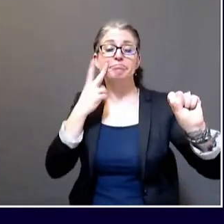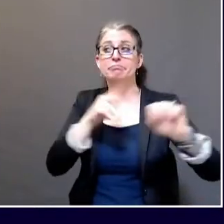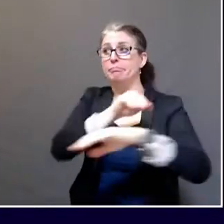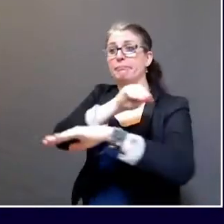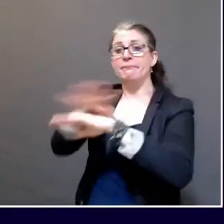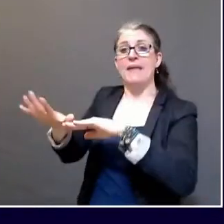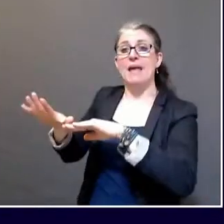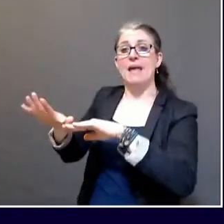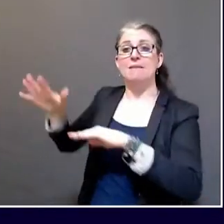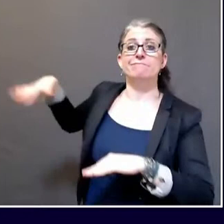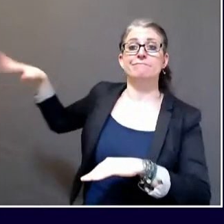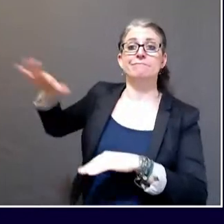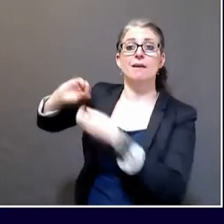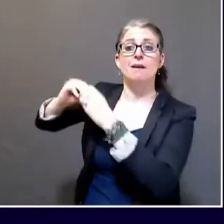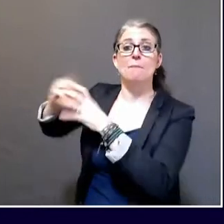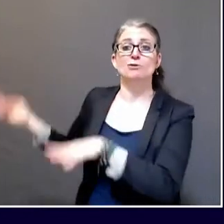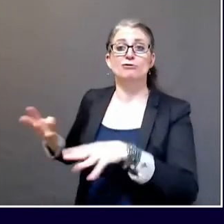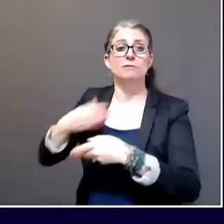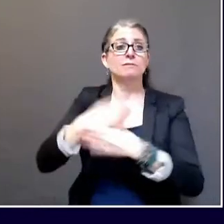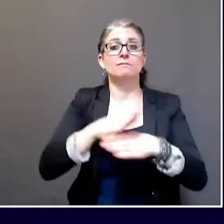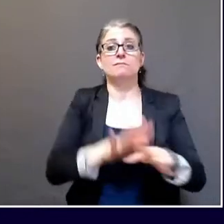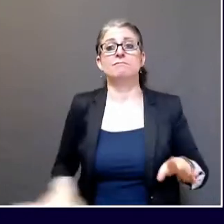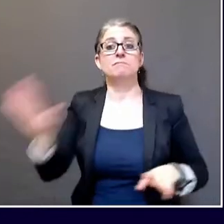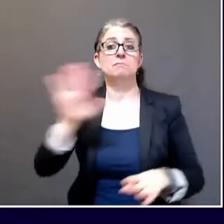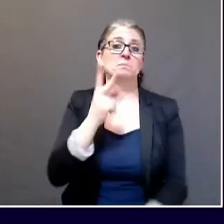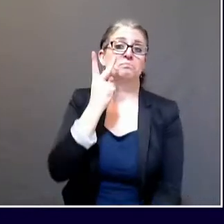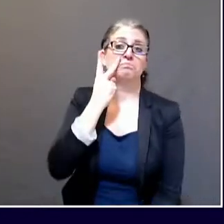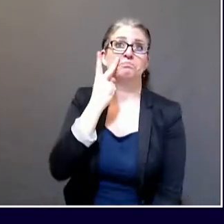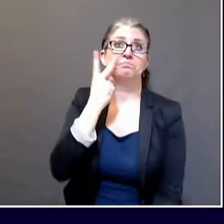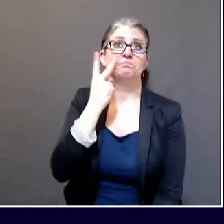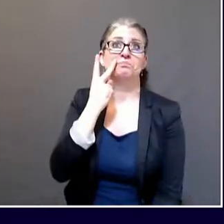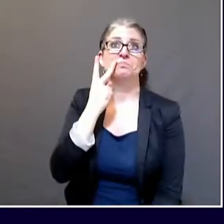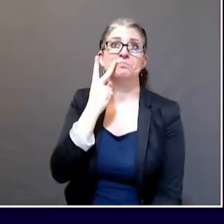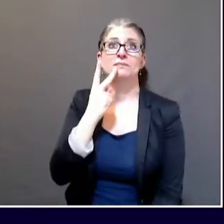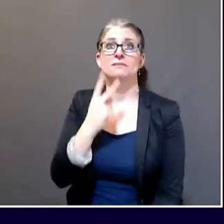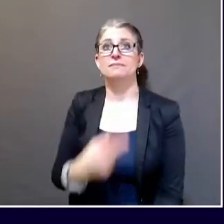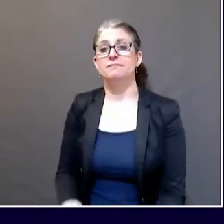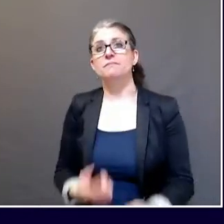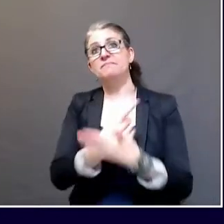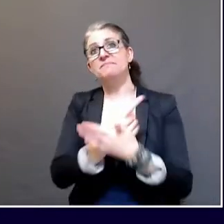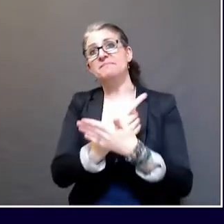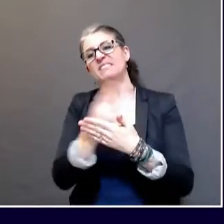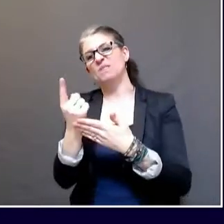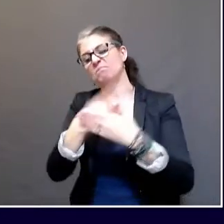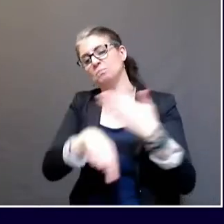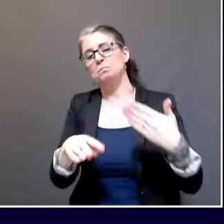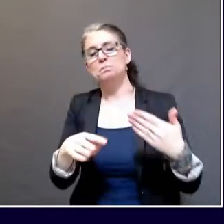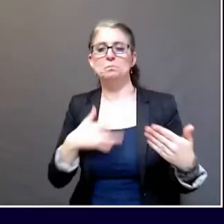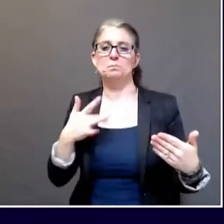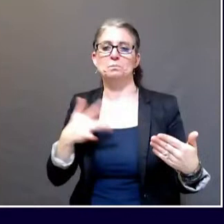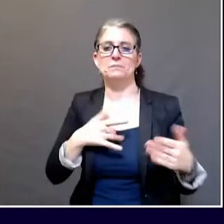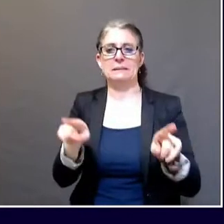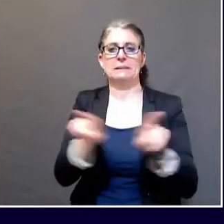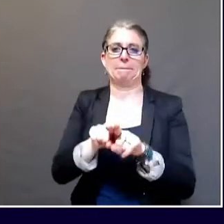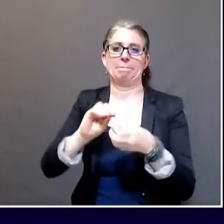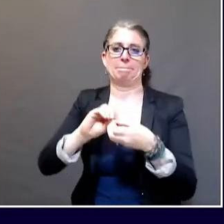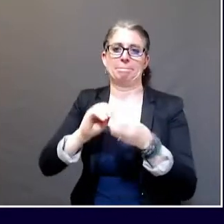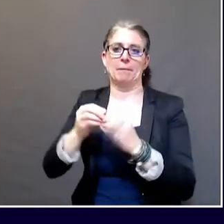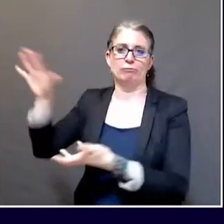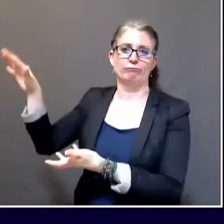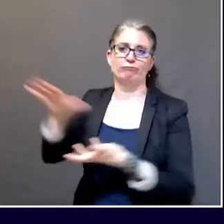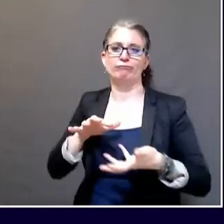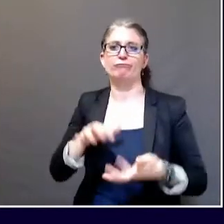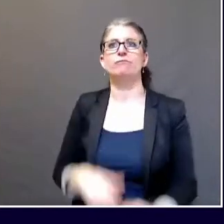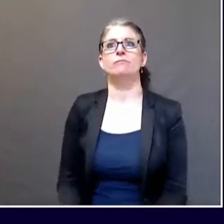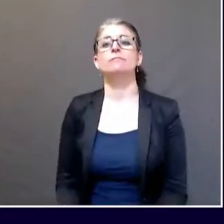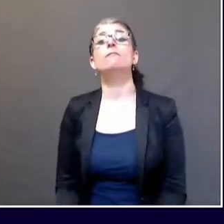we're not planning for a significantly higher increase. Okay, if I could just quickly ask one more thing.